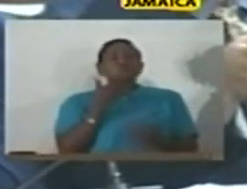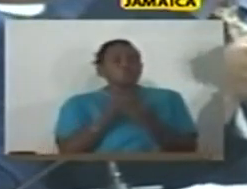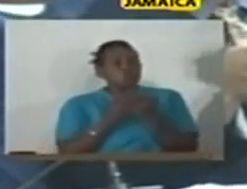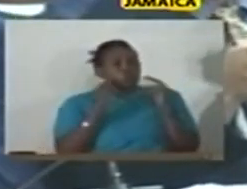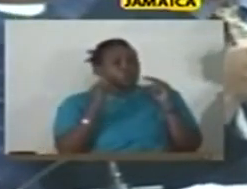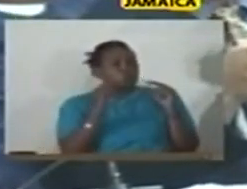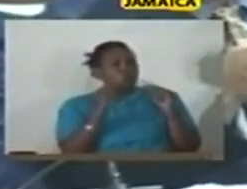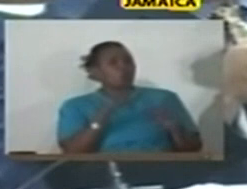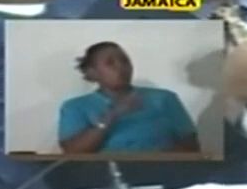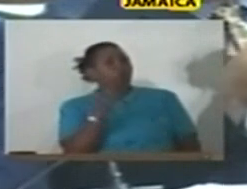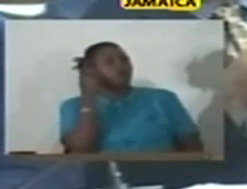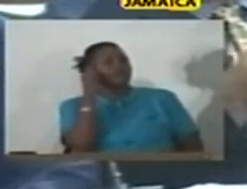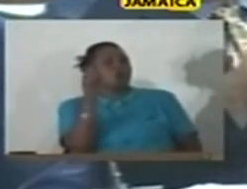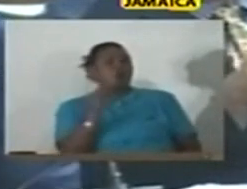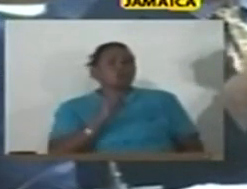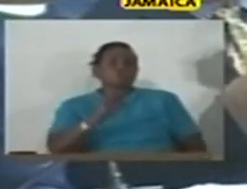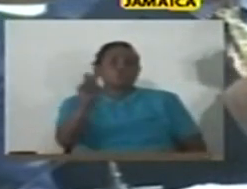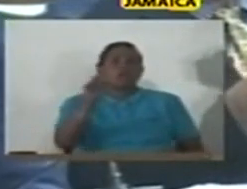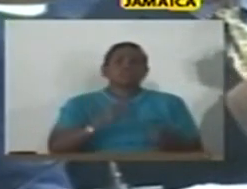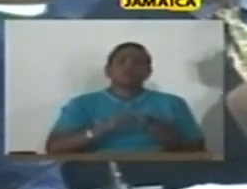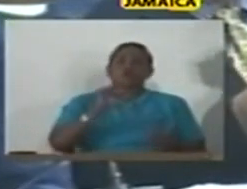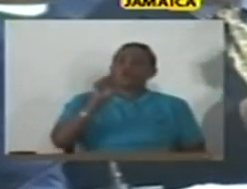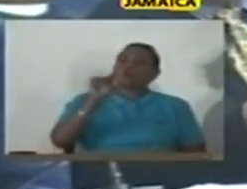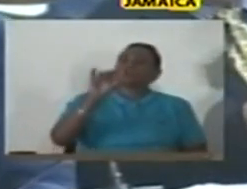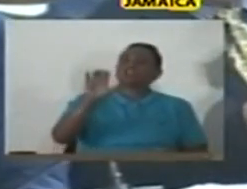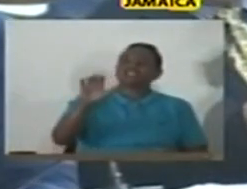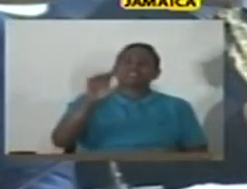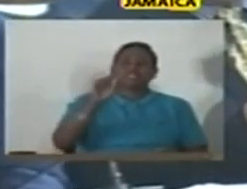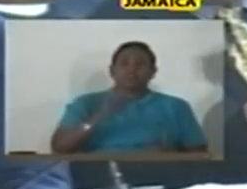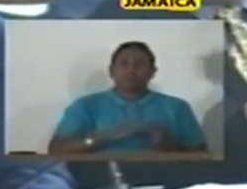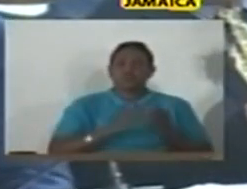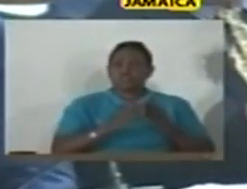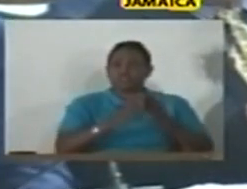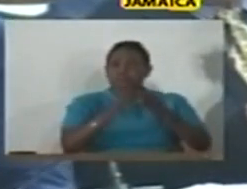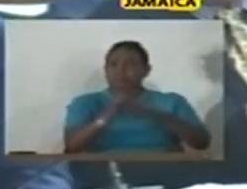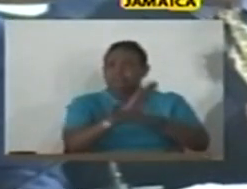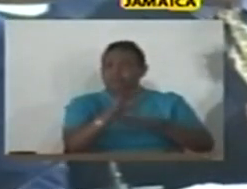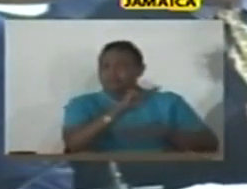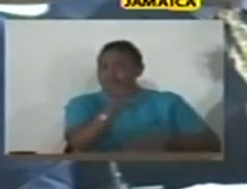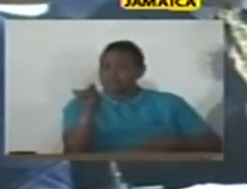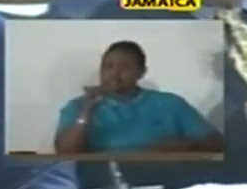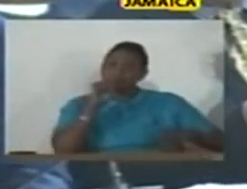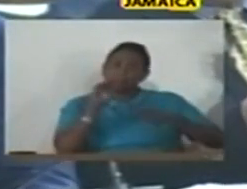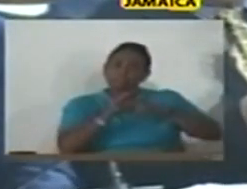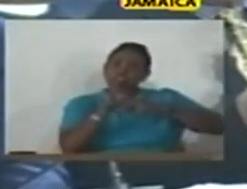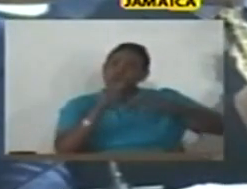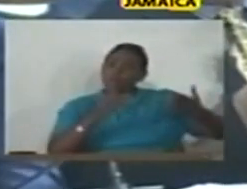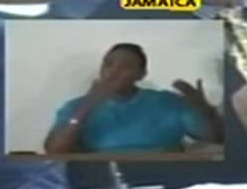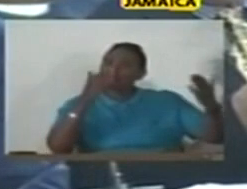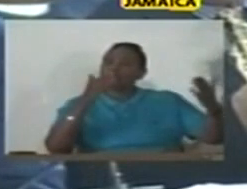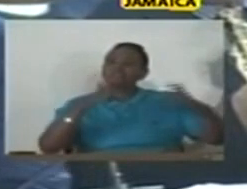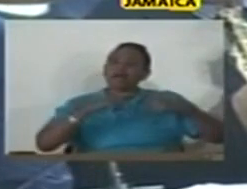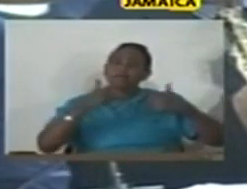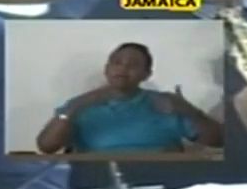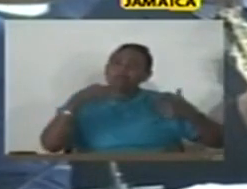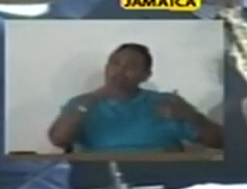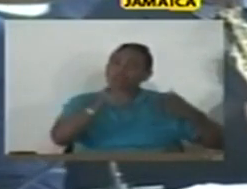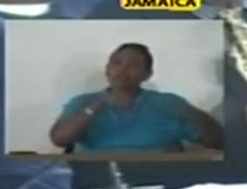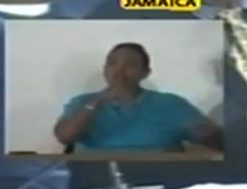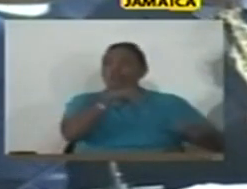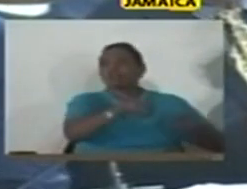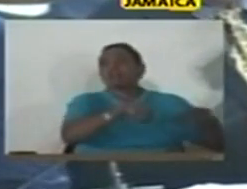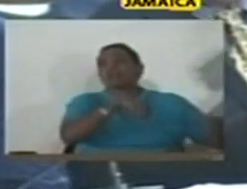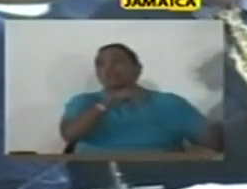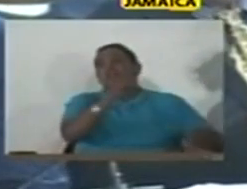for the transport, logistics and shipping industries, as the Minister proposed a massive push to all forms